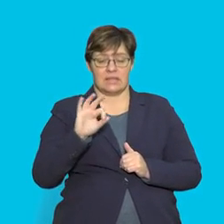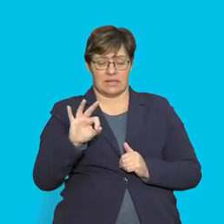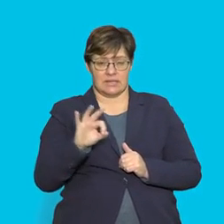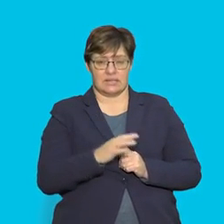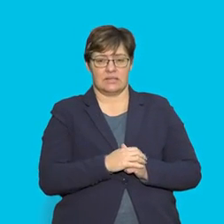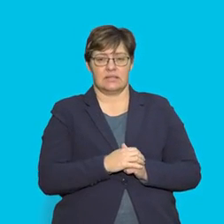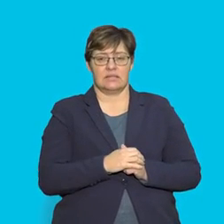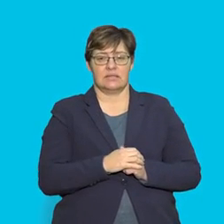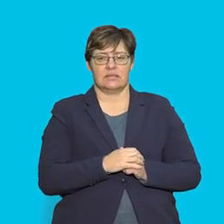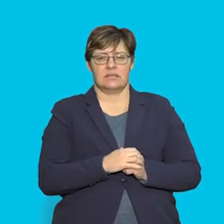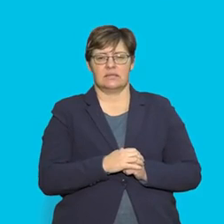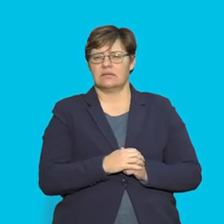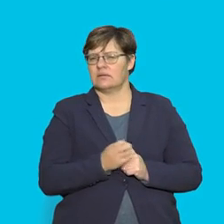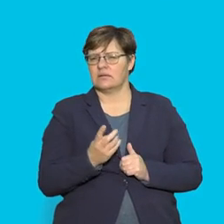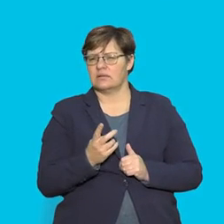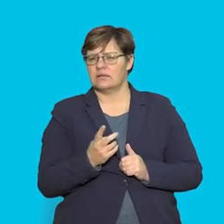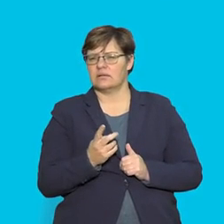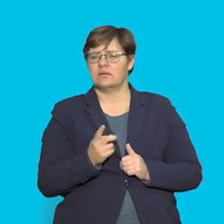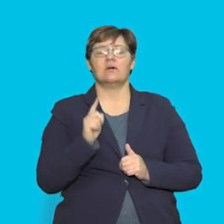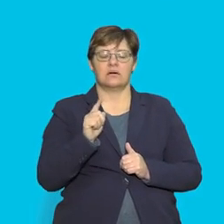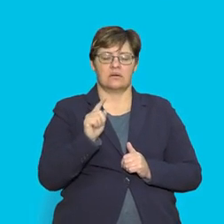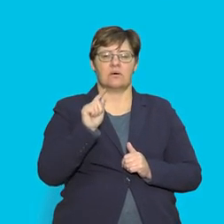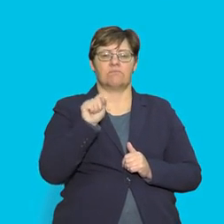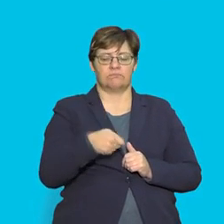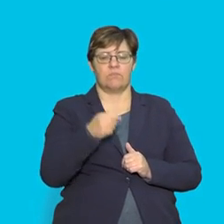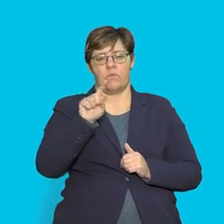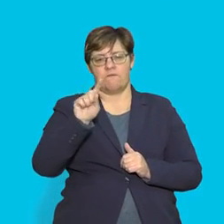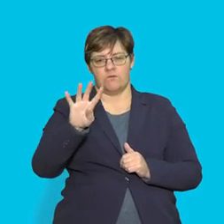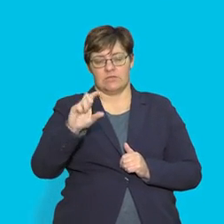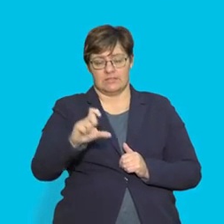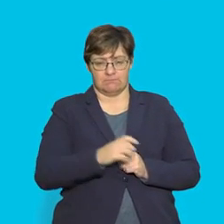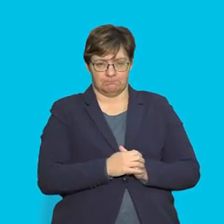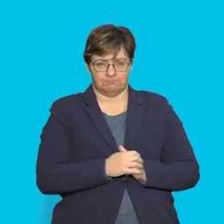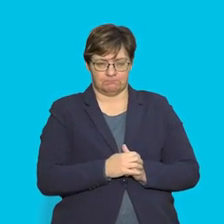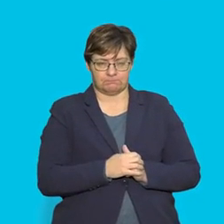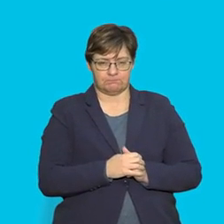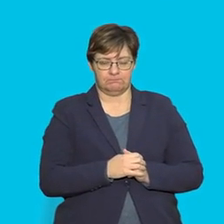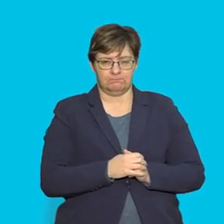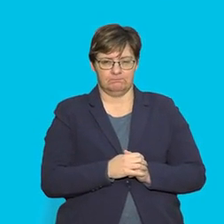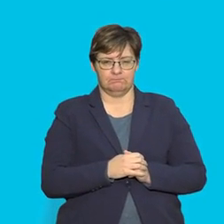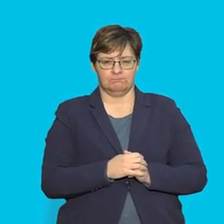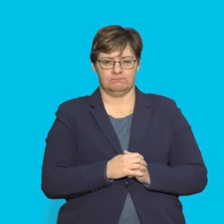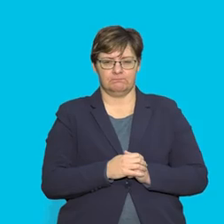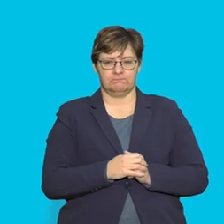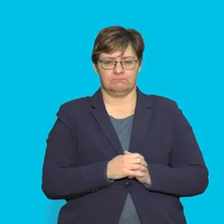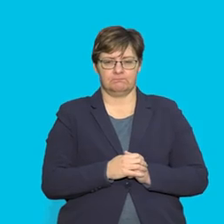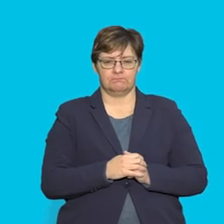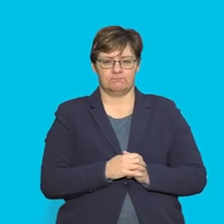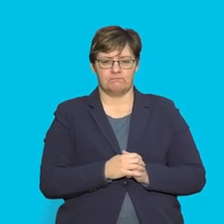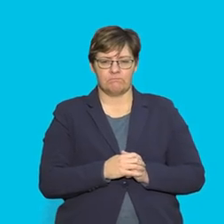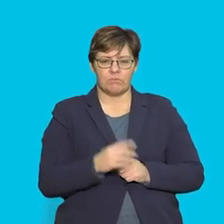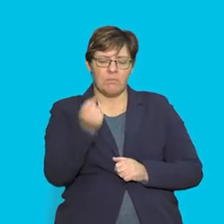118,083 rands. And how many cents? And 14 cents. Right? So now